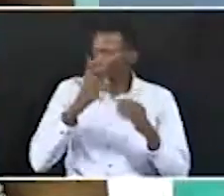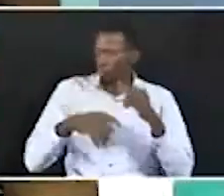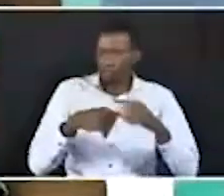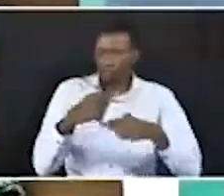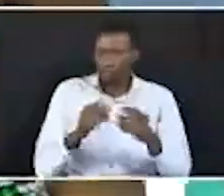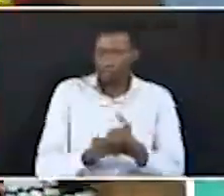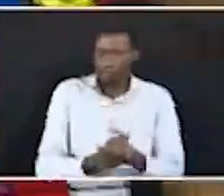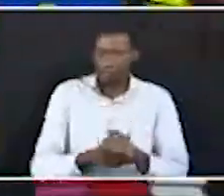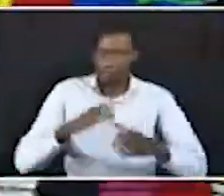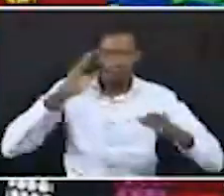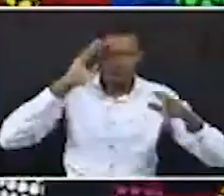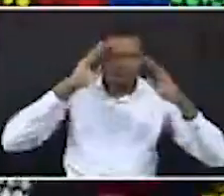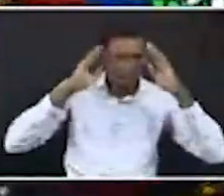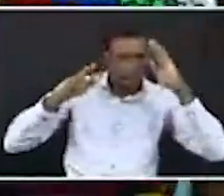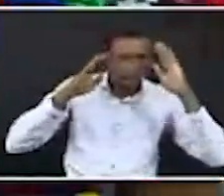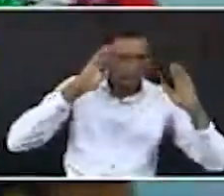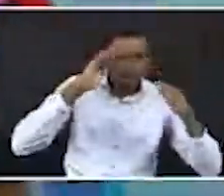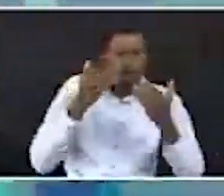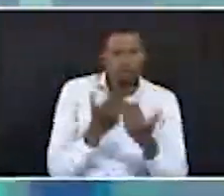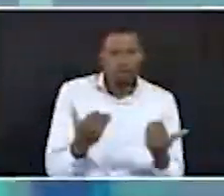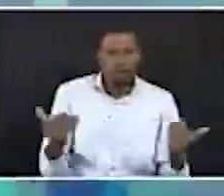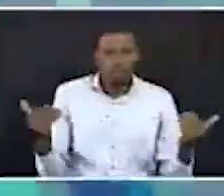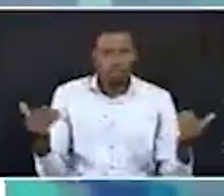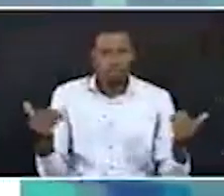Hello, children.